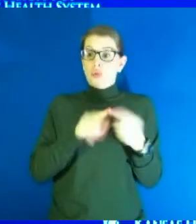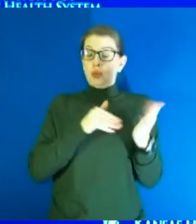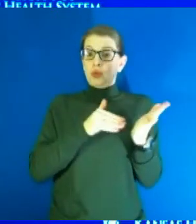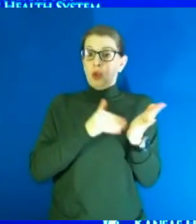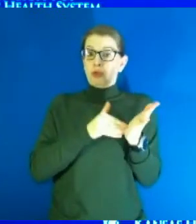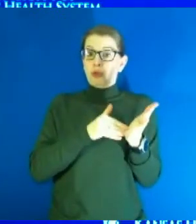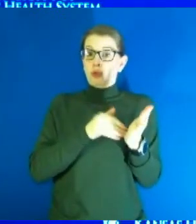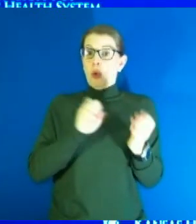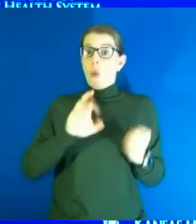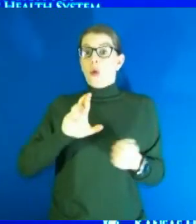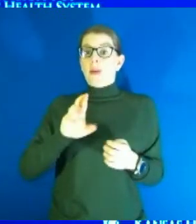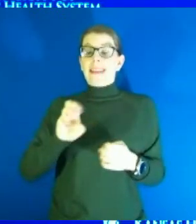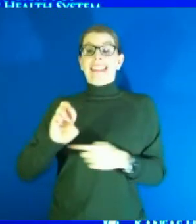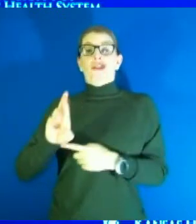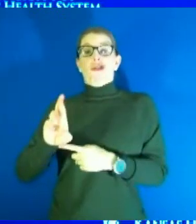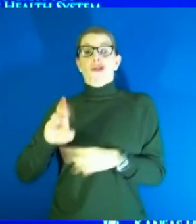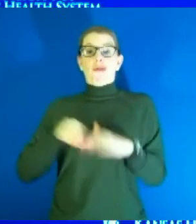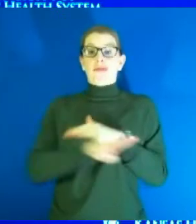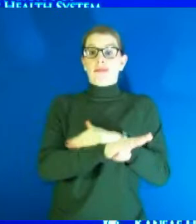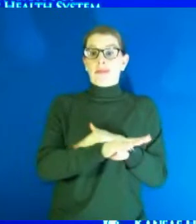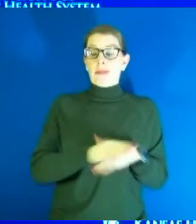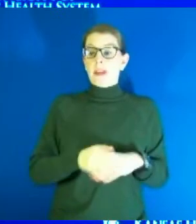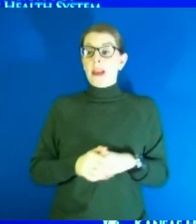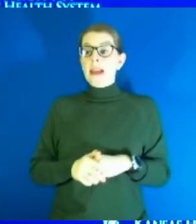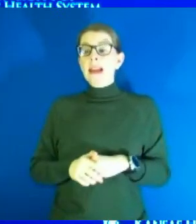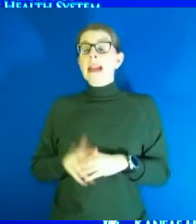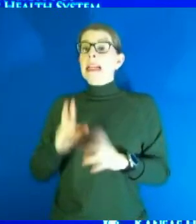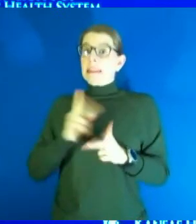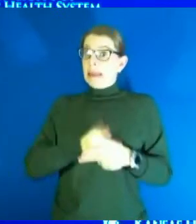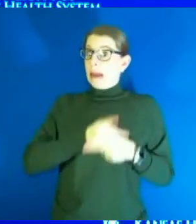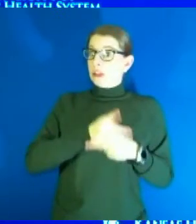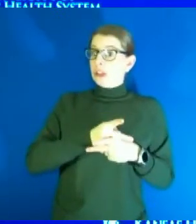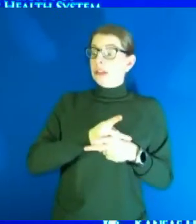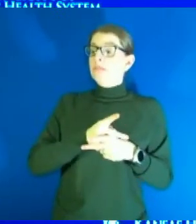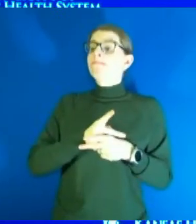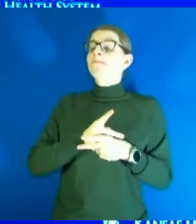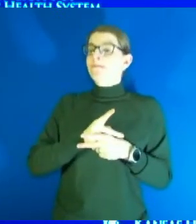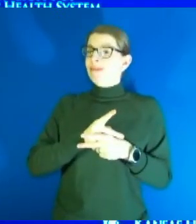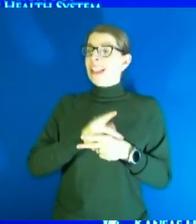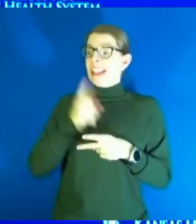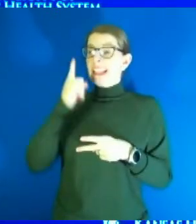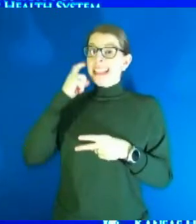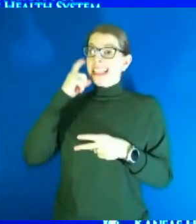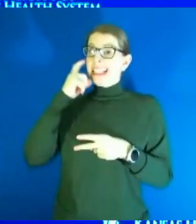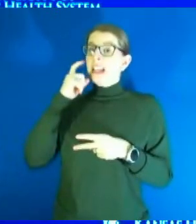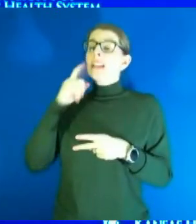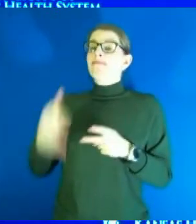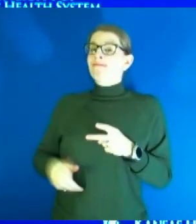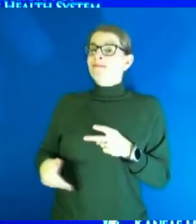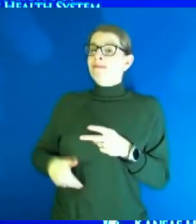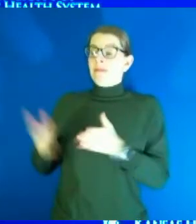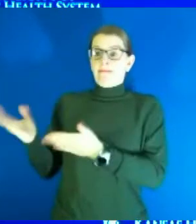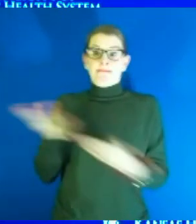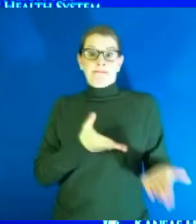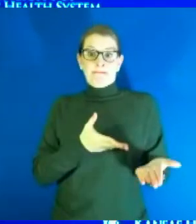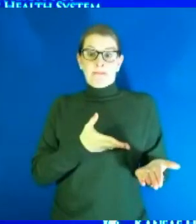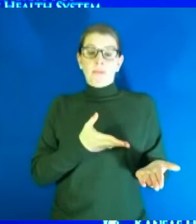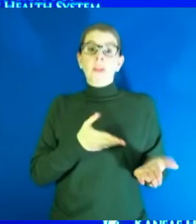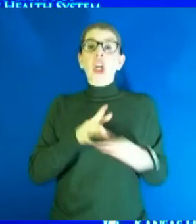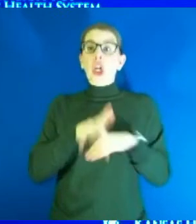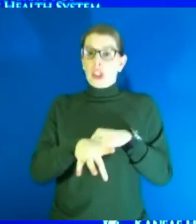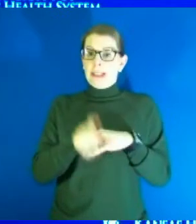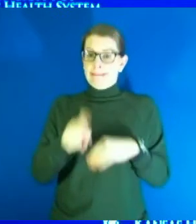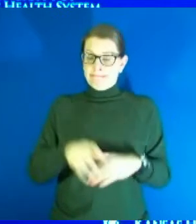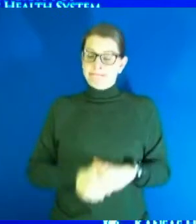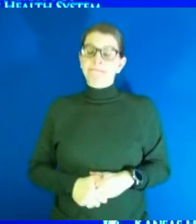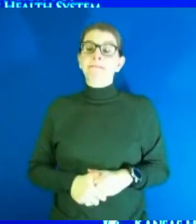I think we would always say probably err on the side of caution for that, because you want to make sure you get that child to medical care early enough.